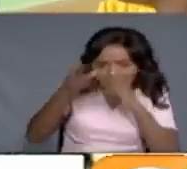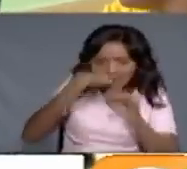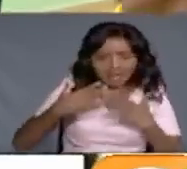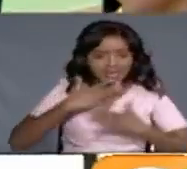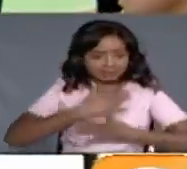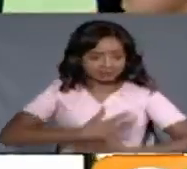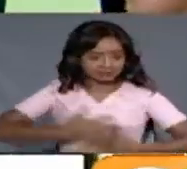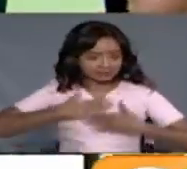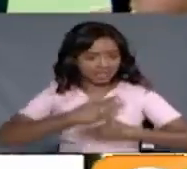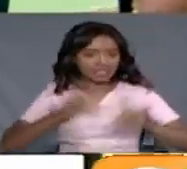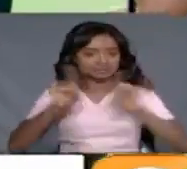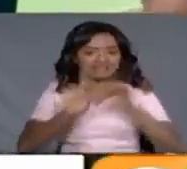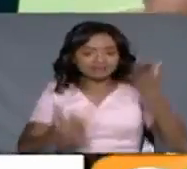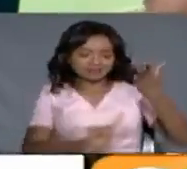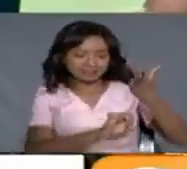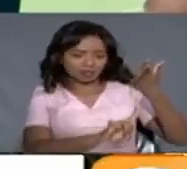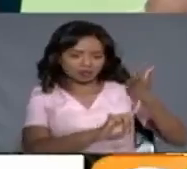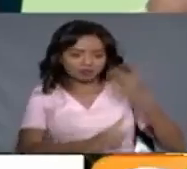This is a review.